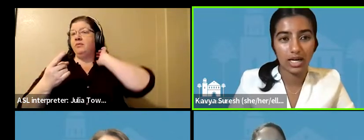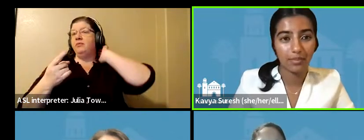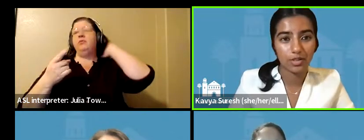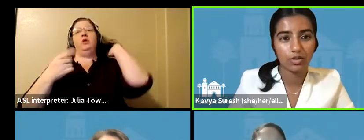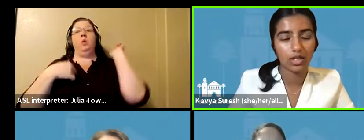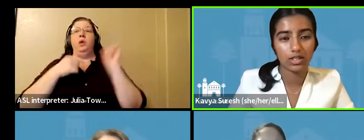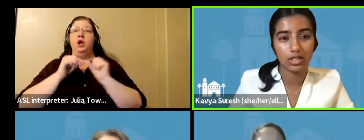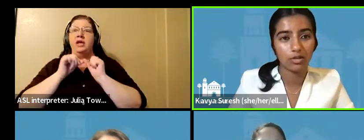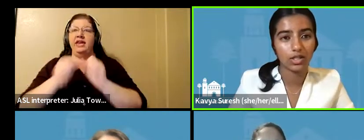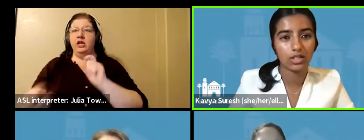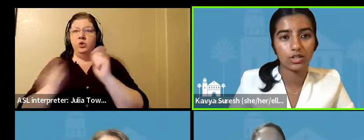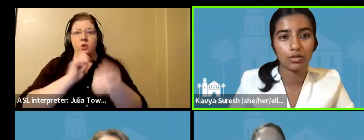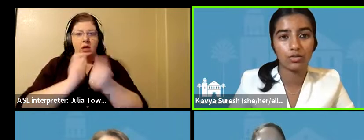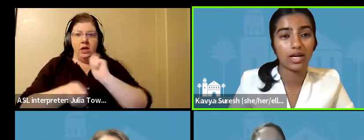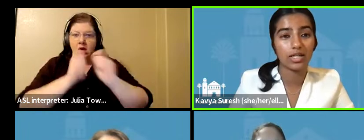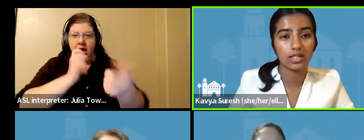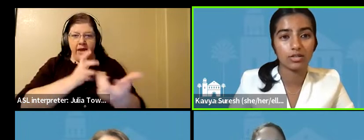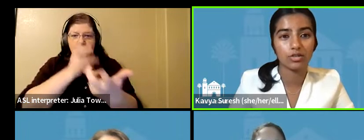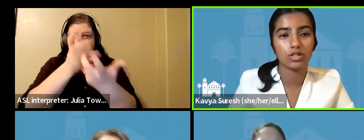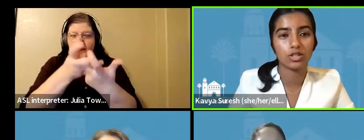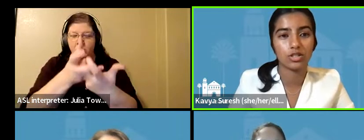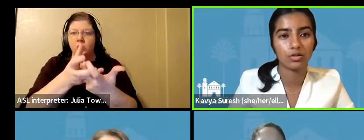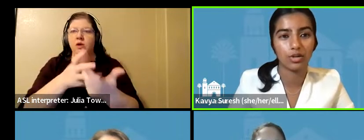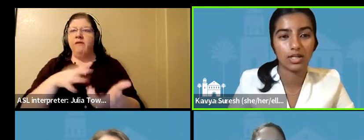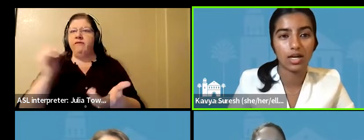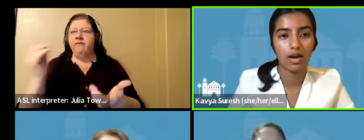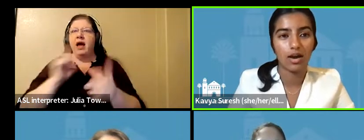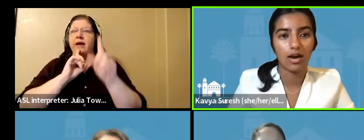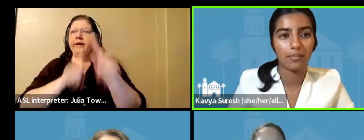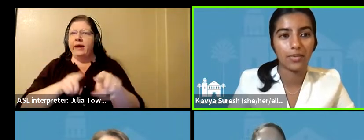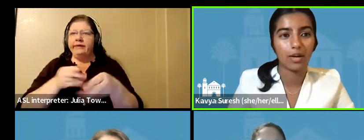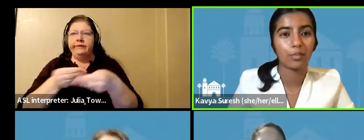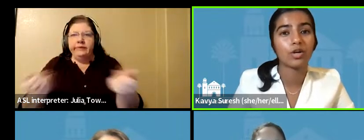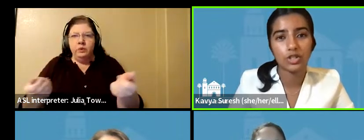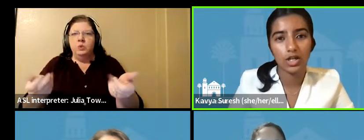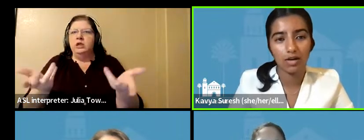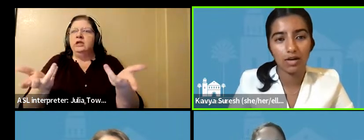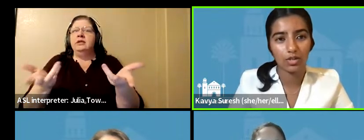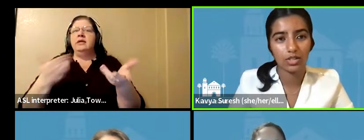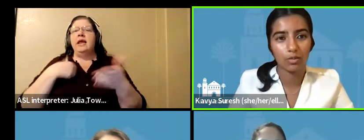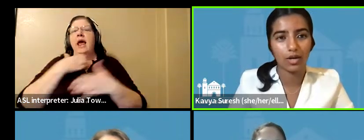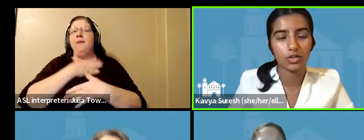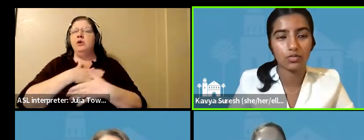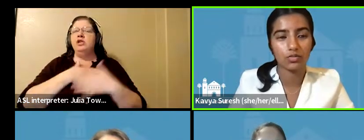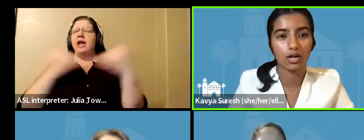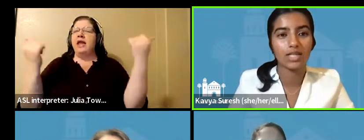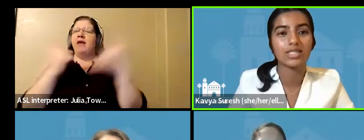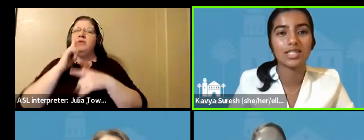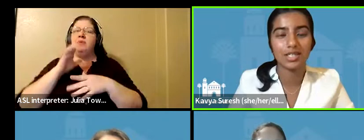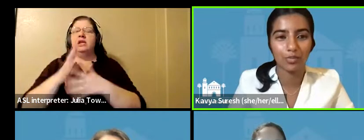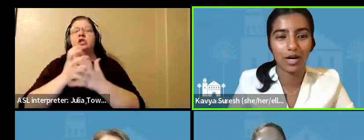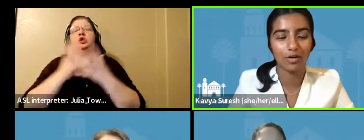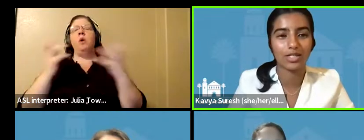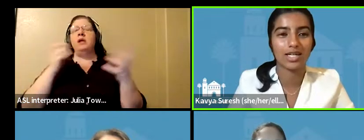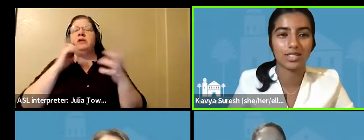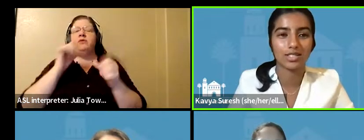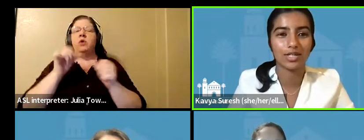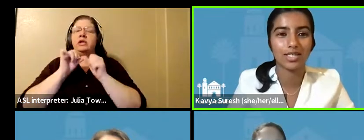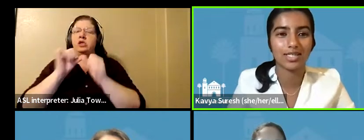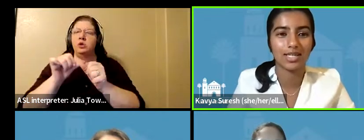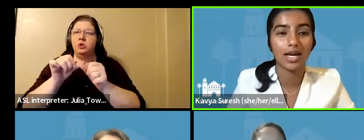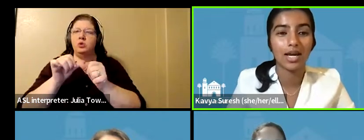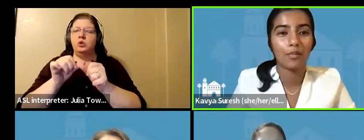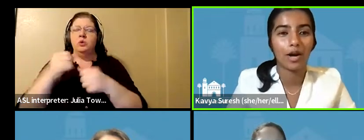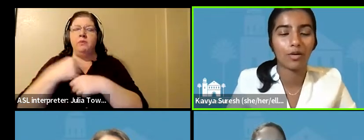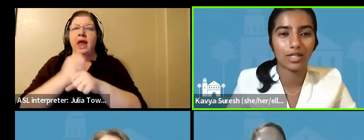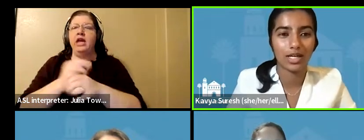to adapt to and continuing to find solutions to, and I appreciate everyone so much for continuing to prioritize the